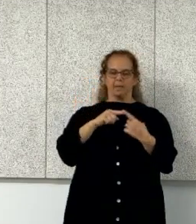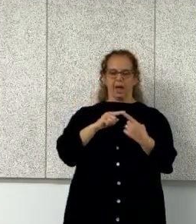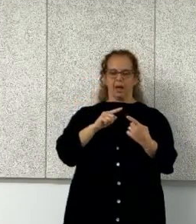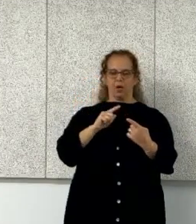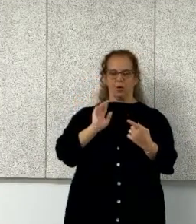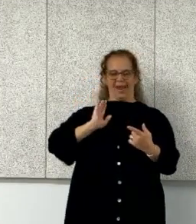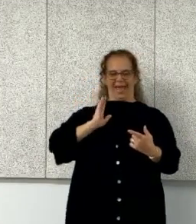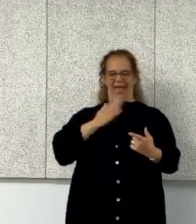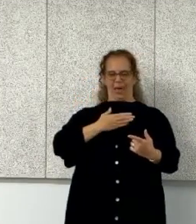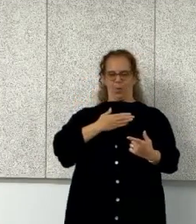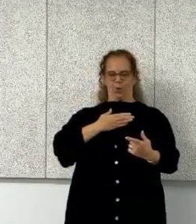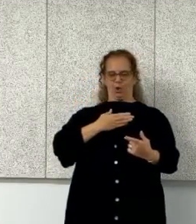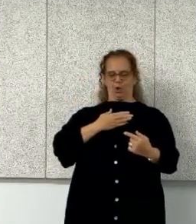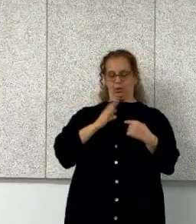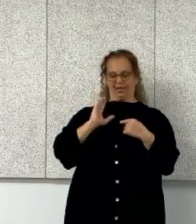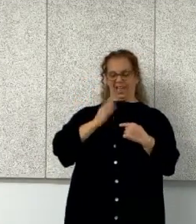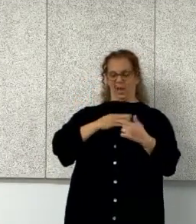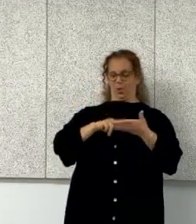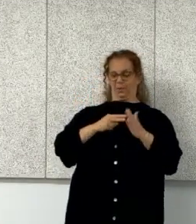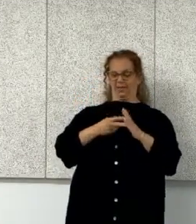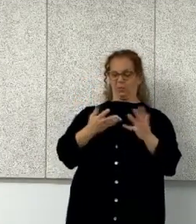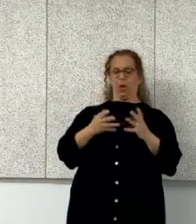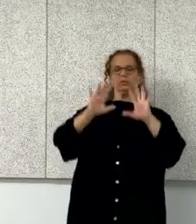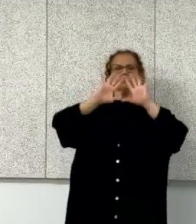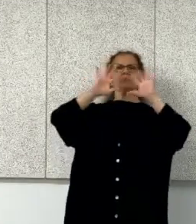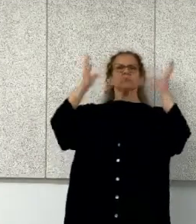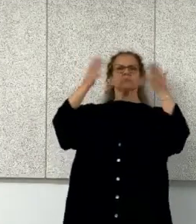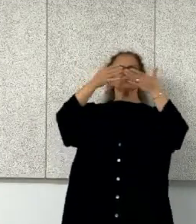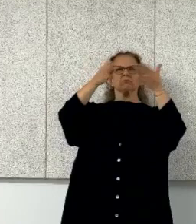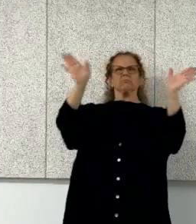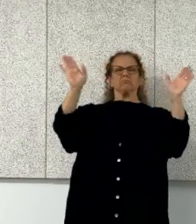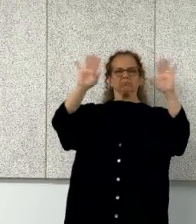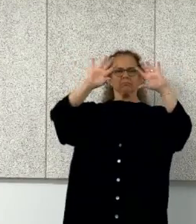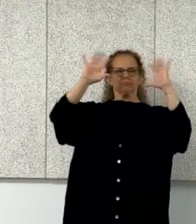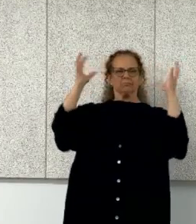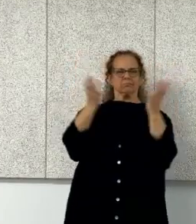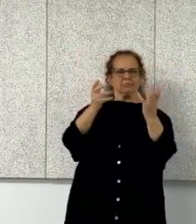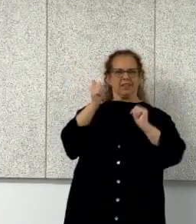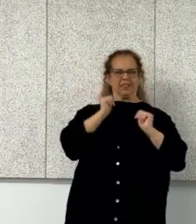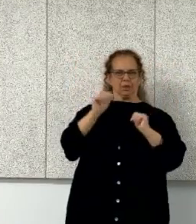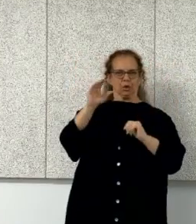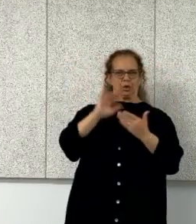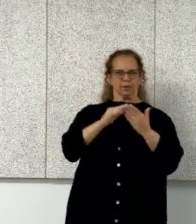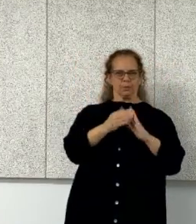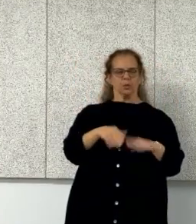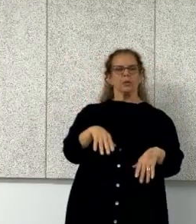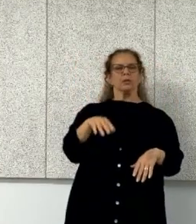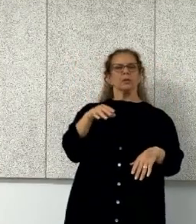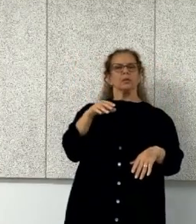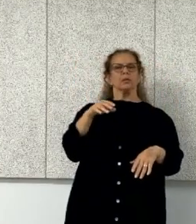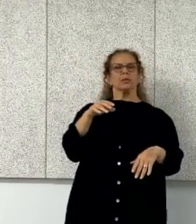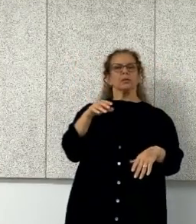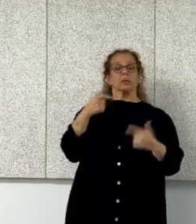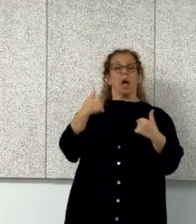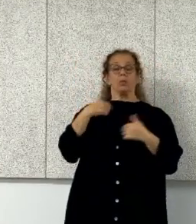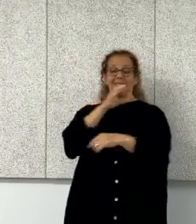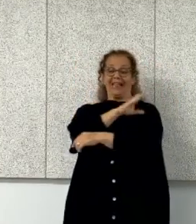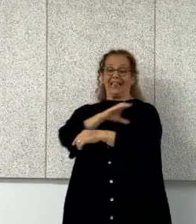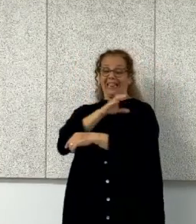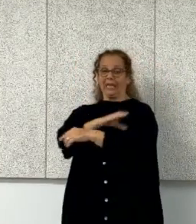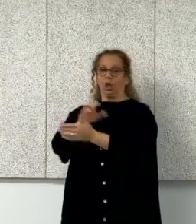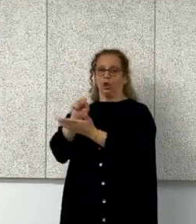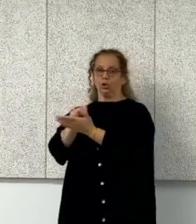I mean the large expanse of the arts and culture world. When I was studying clinical social work, so I was sitting with